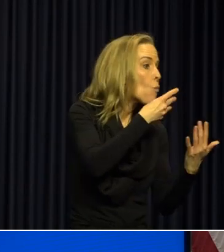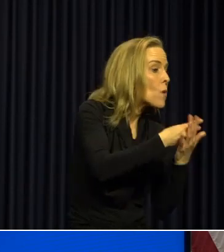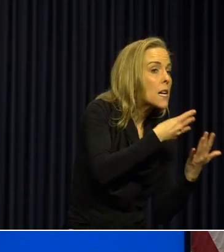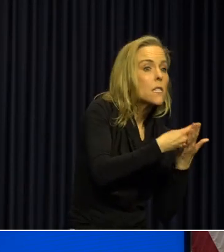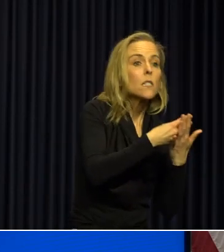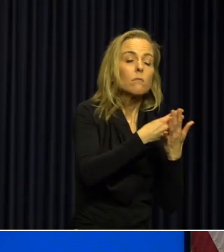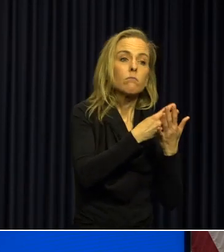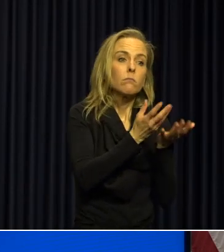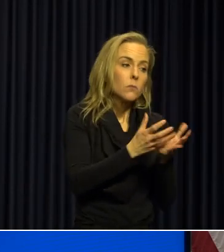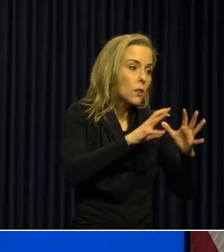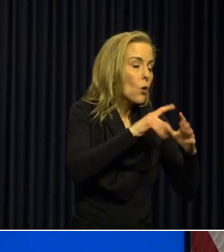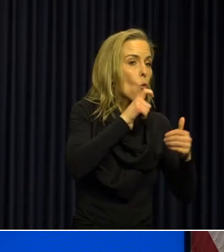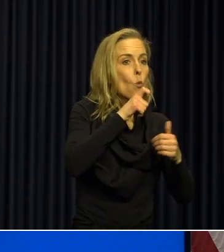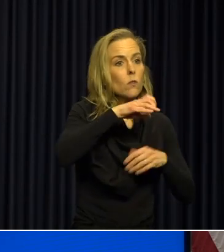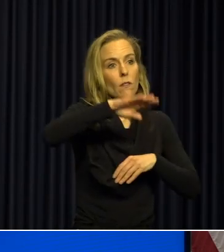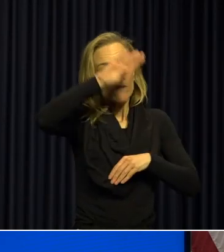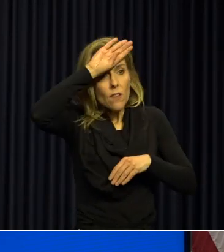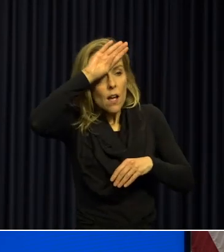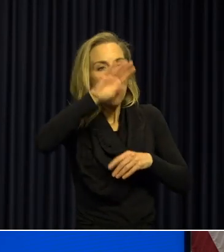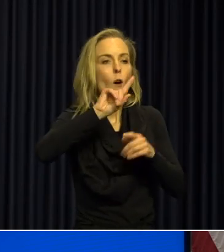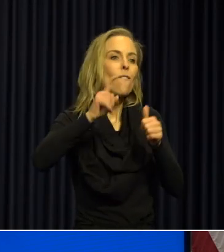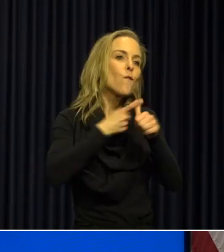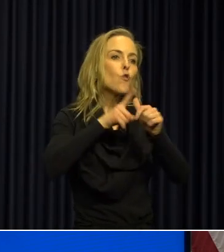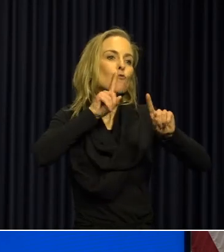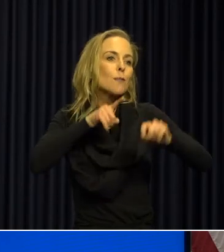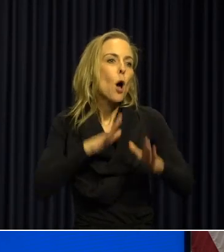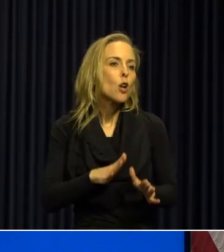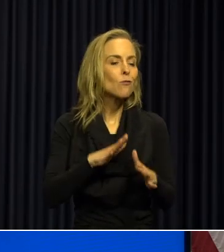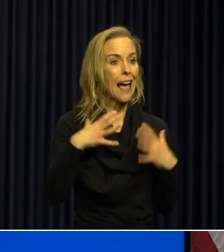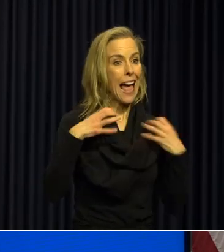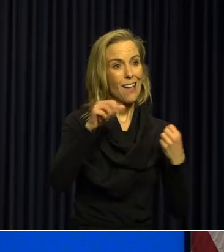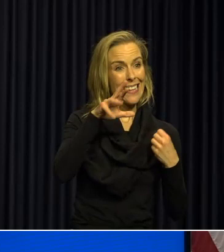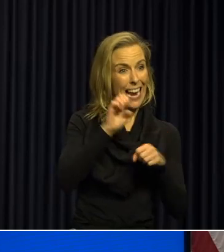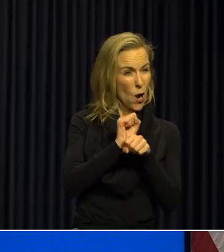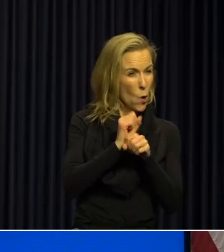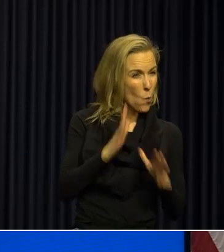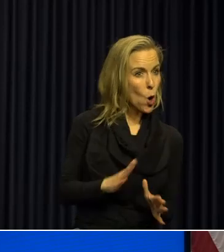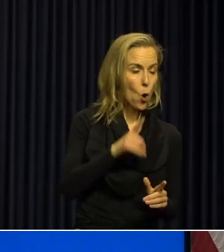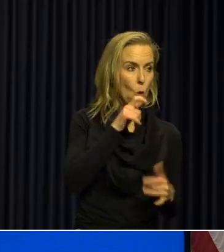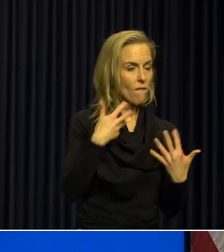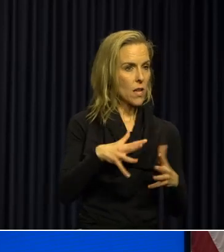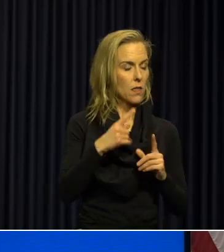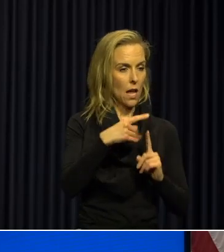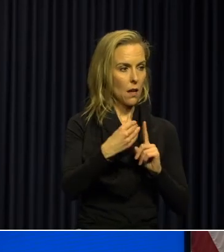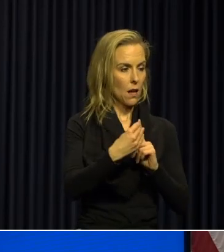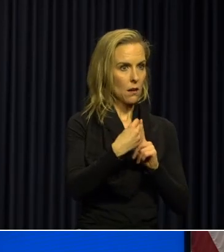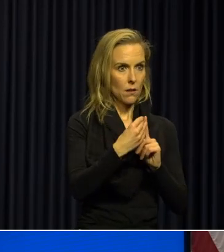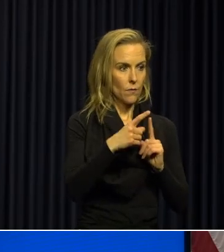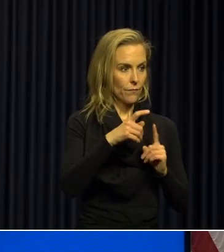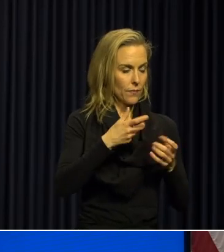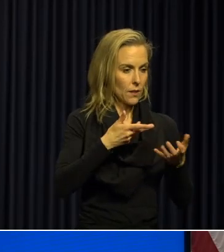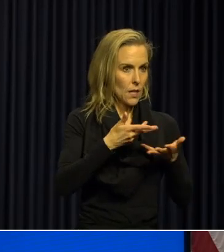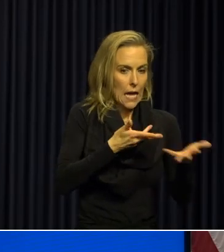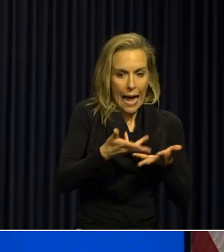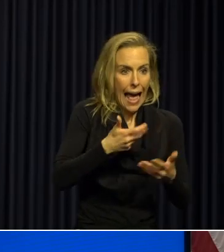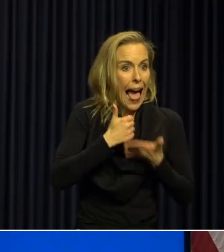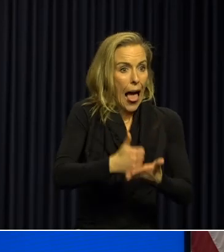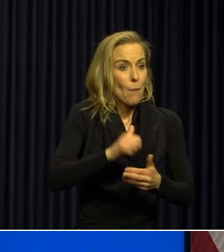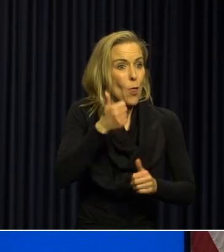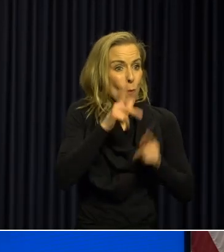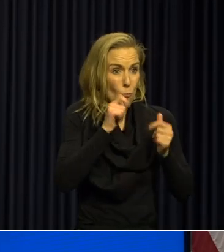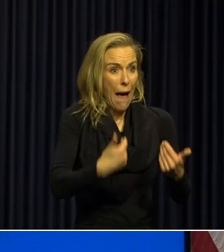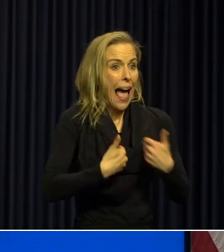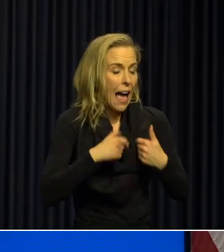also our first responders and our healthcare workers who are exposed to this virus, making sure that we have a